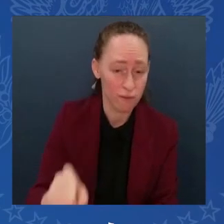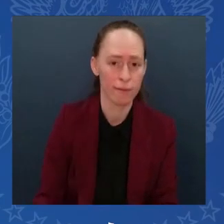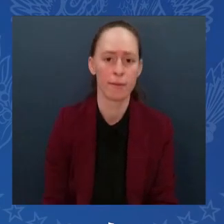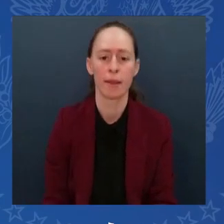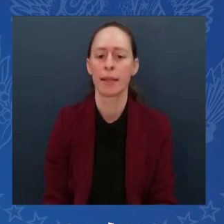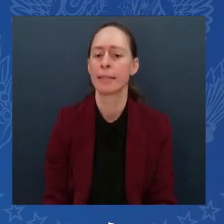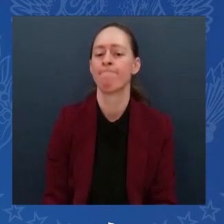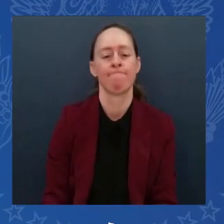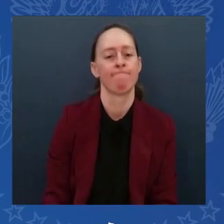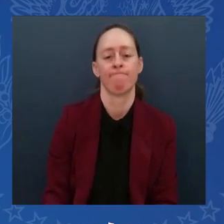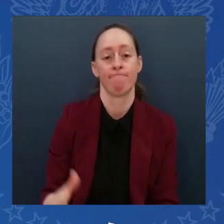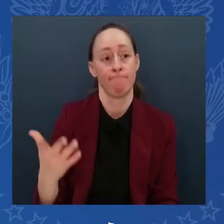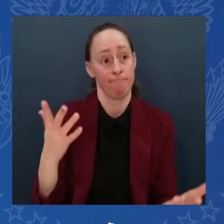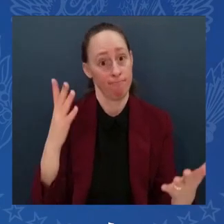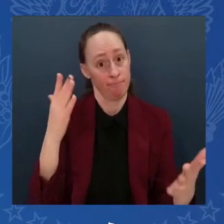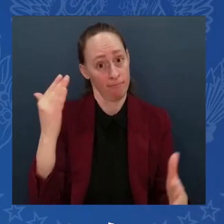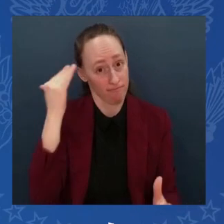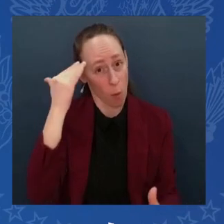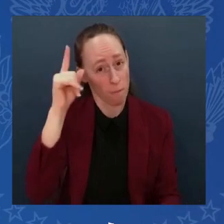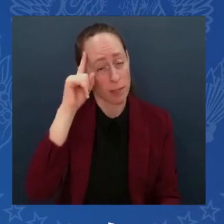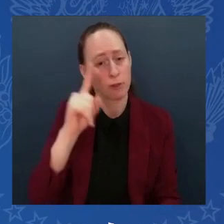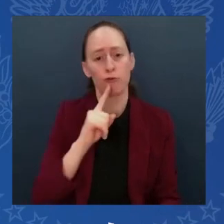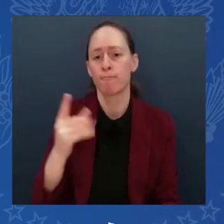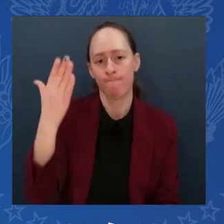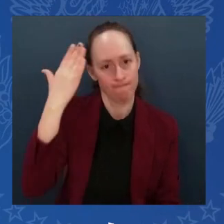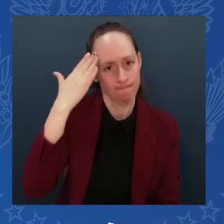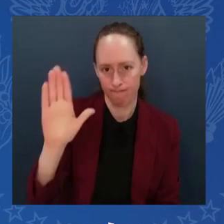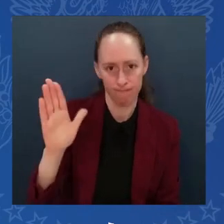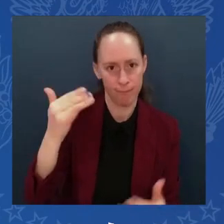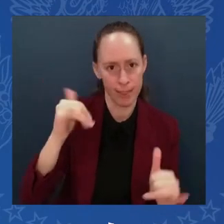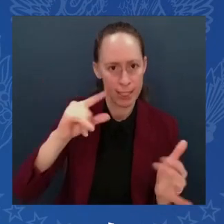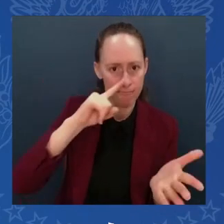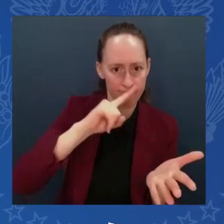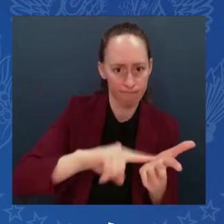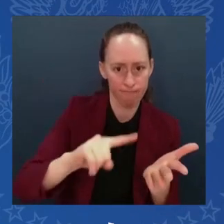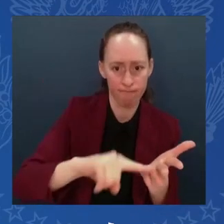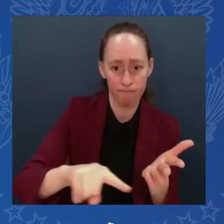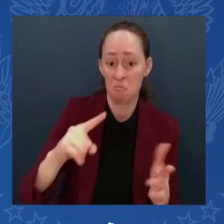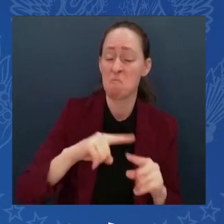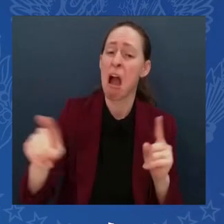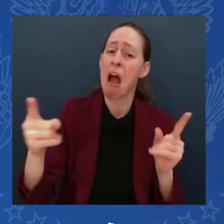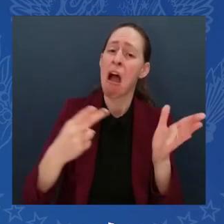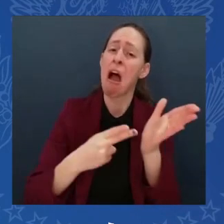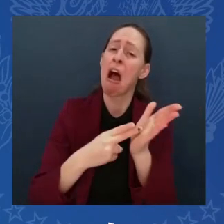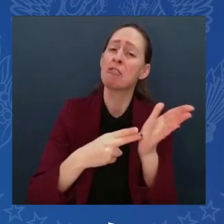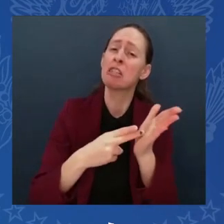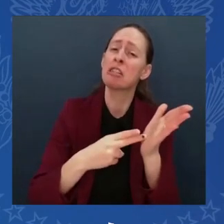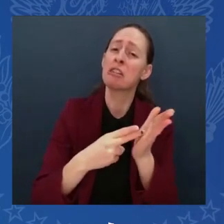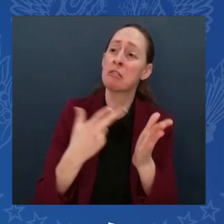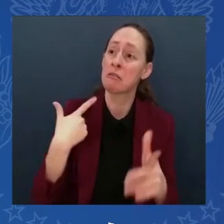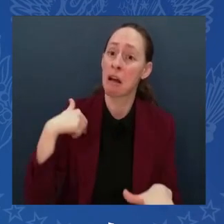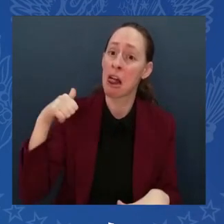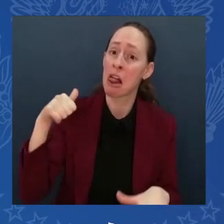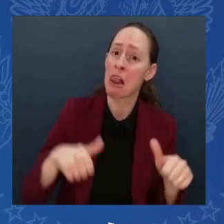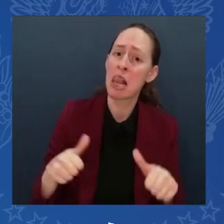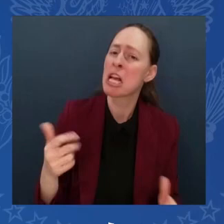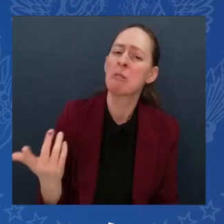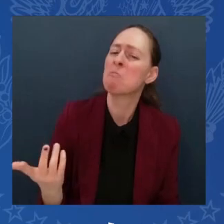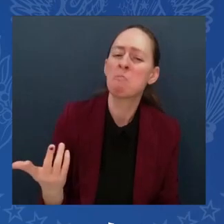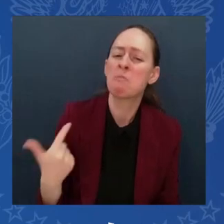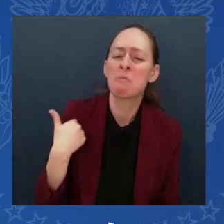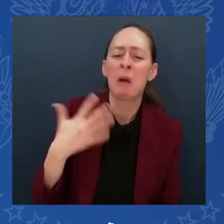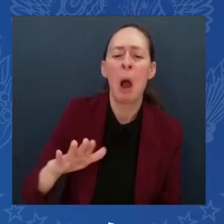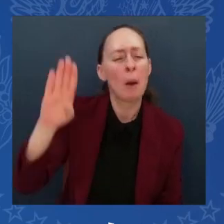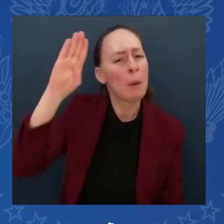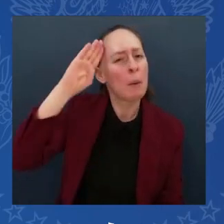doubt that the death of Navalny was the consequence of something that Putin and his thugs did. And to